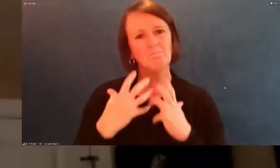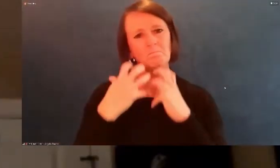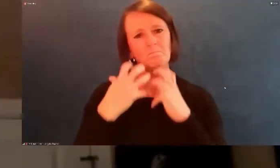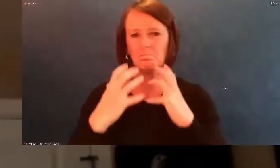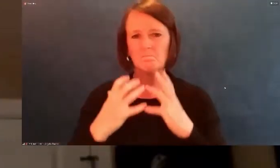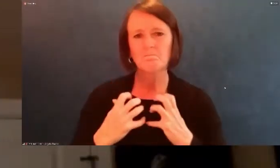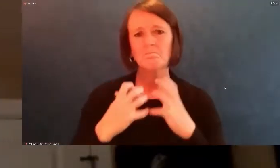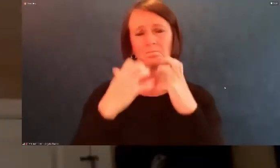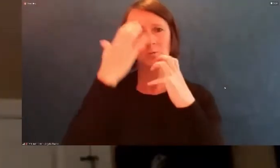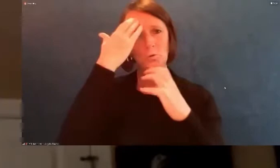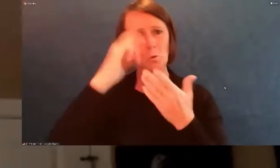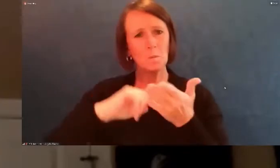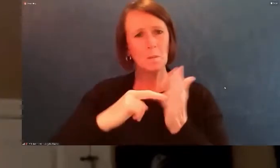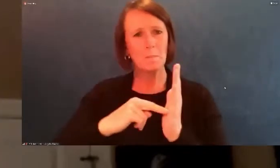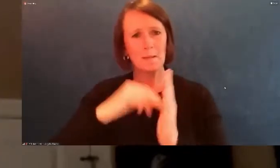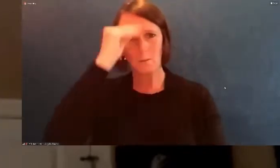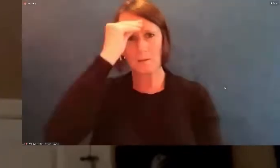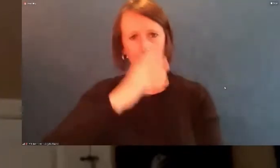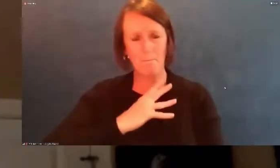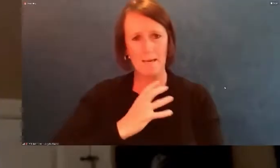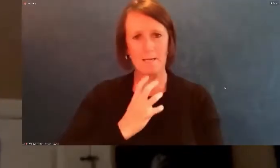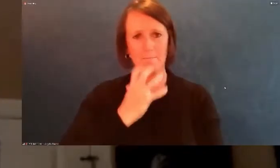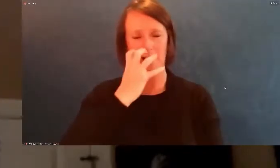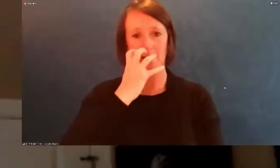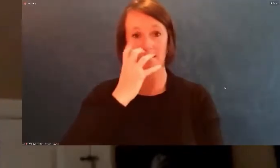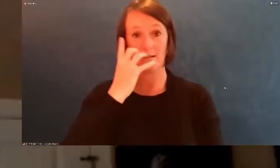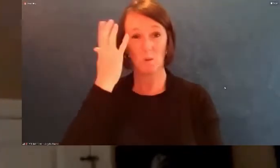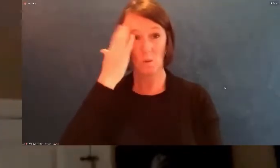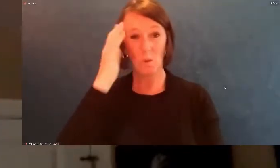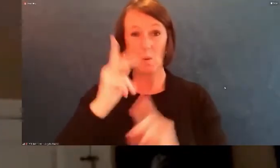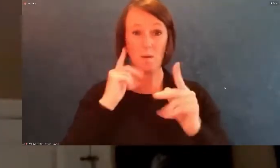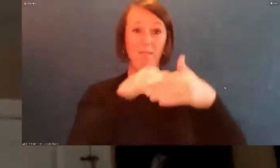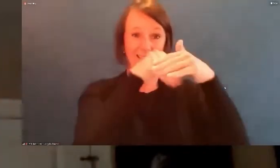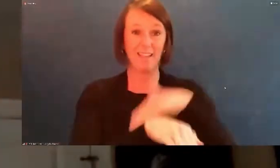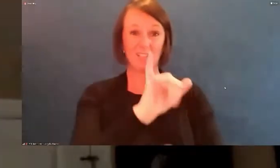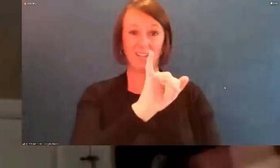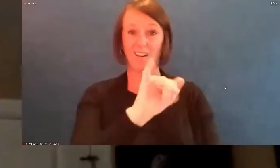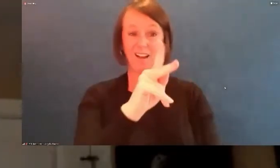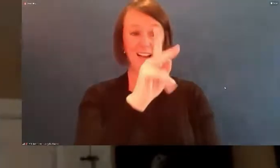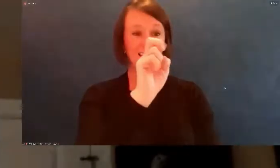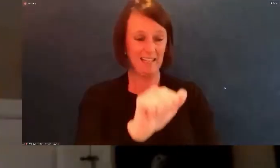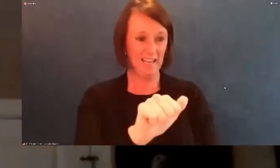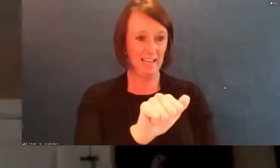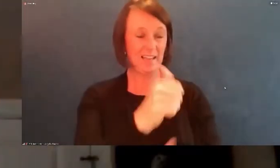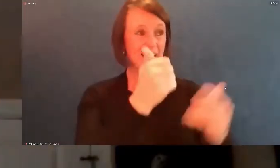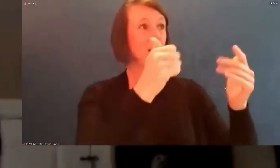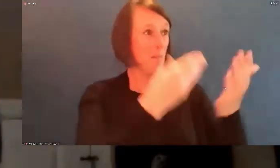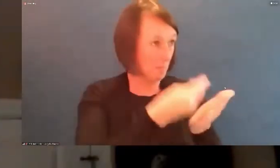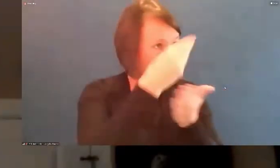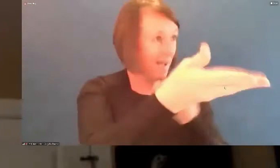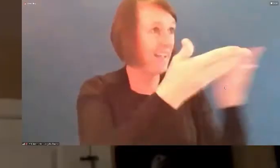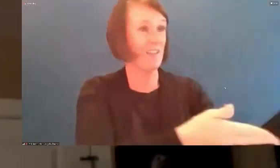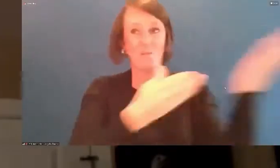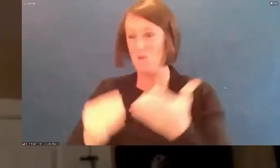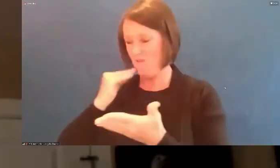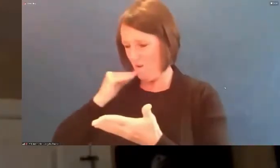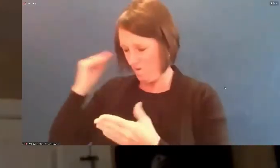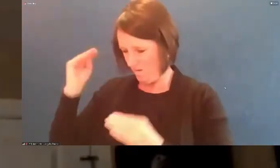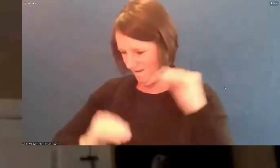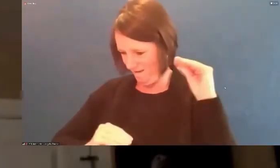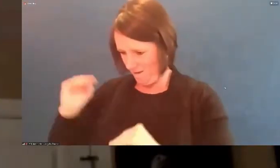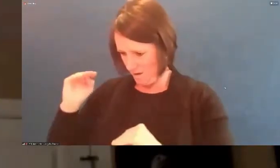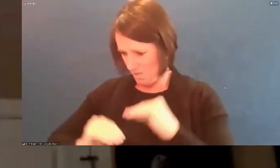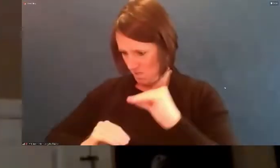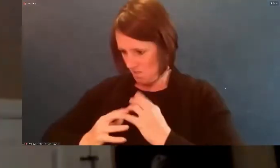man mad. It's usually when they go to IKEA and try and build the couch, or they put together the bookcase. They get man